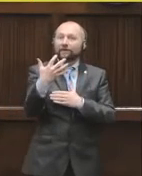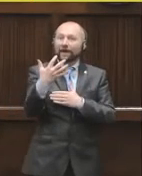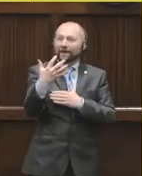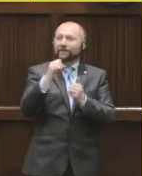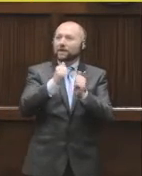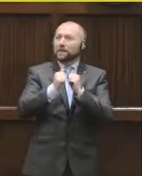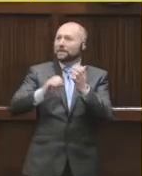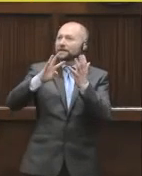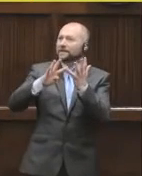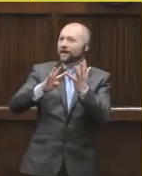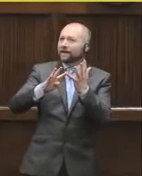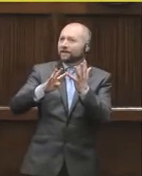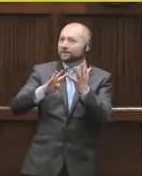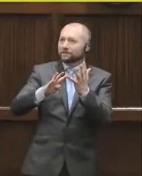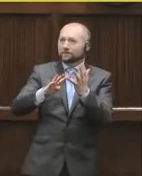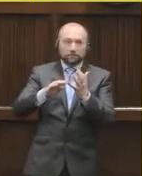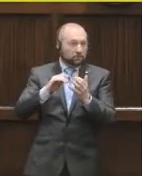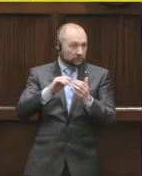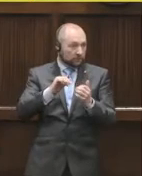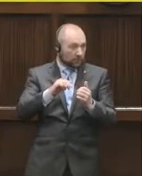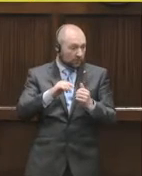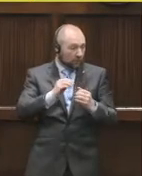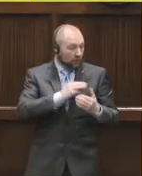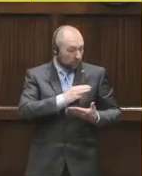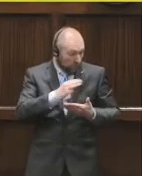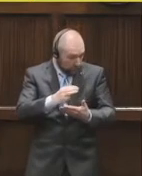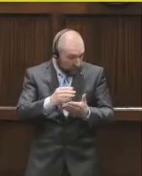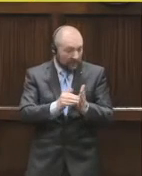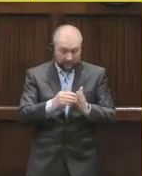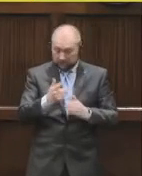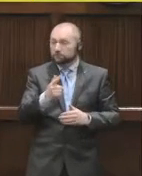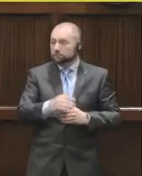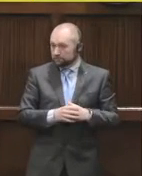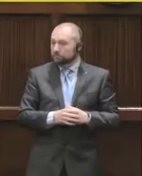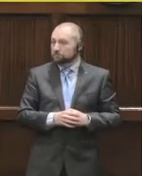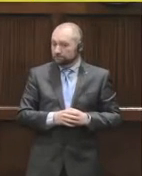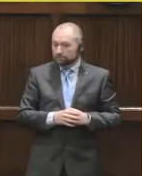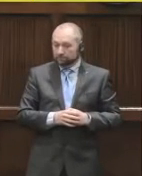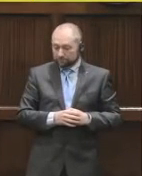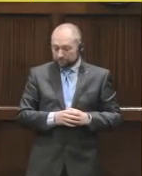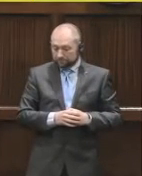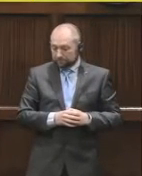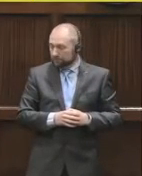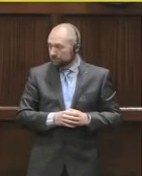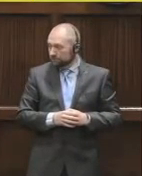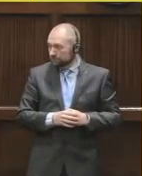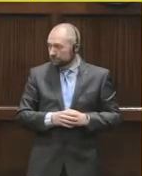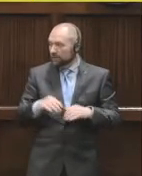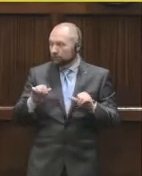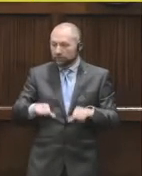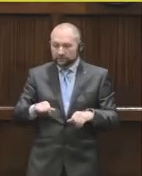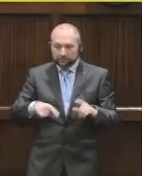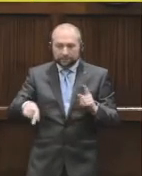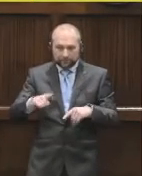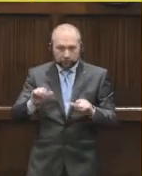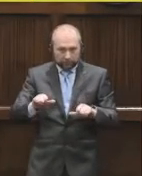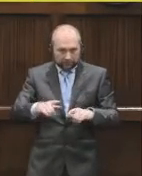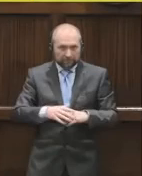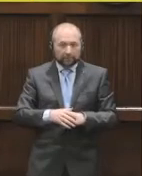9, in the name of the IRA, to move. To move. So just move. Agreed.